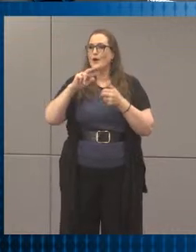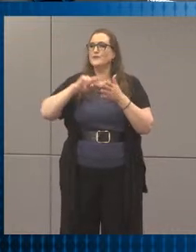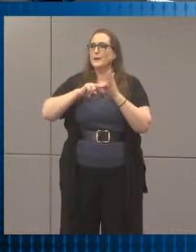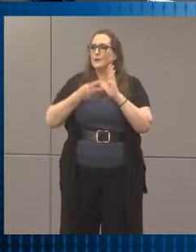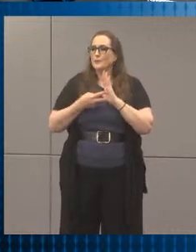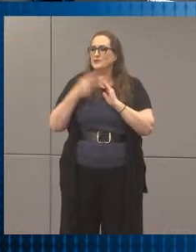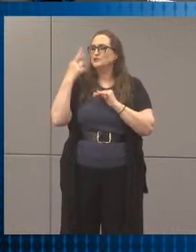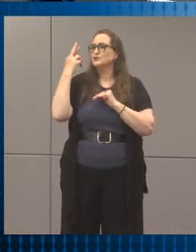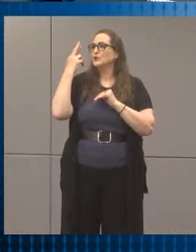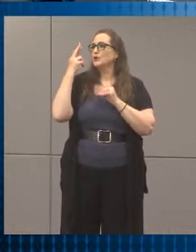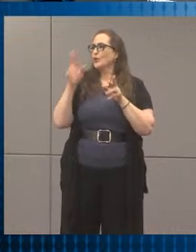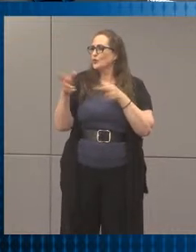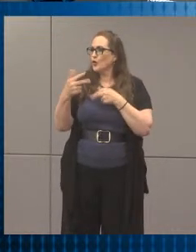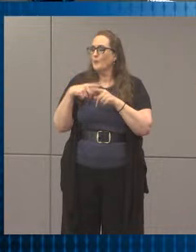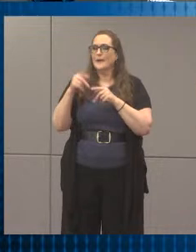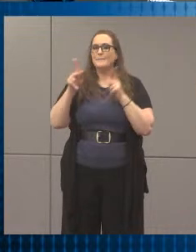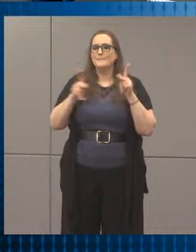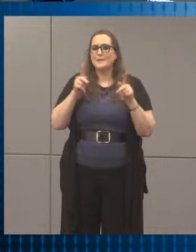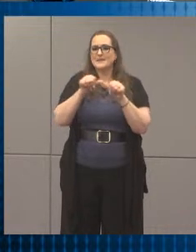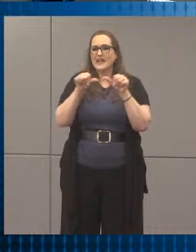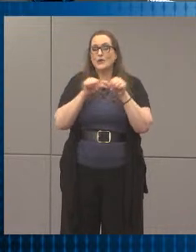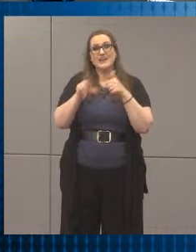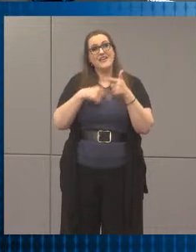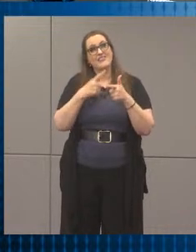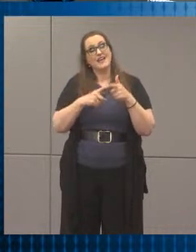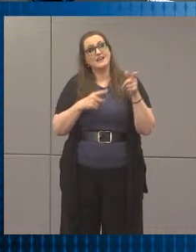and public area, and then